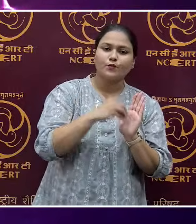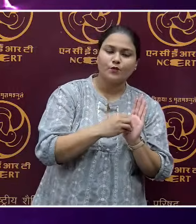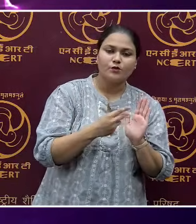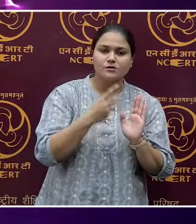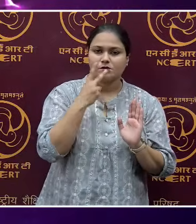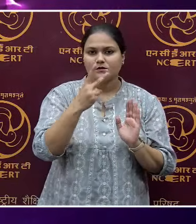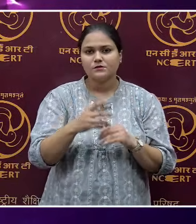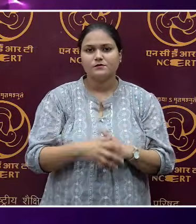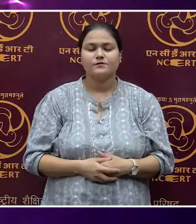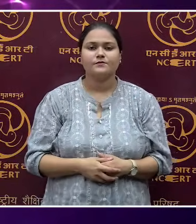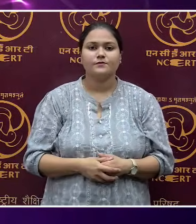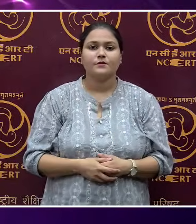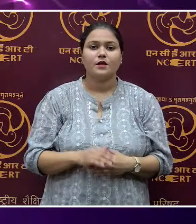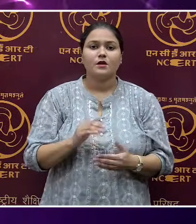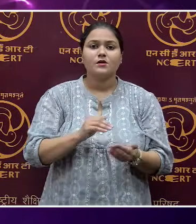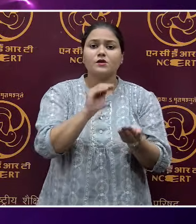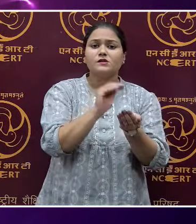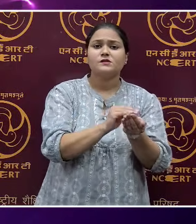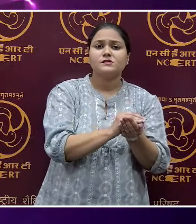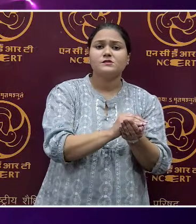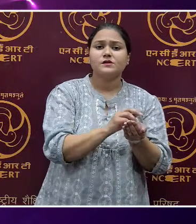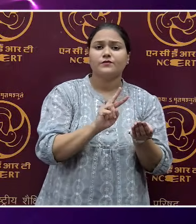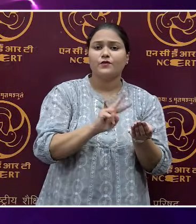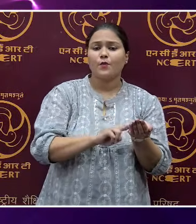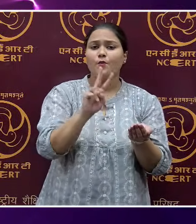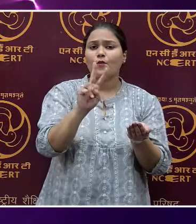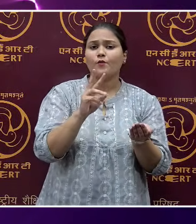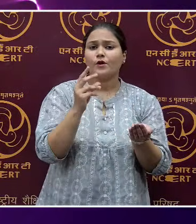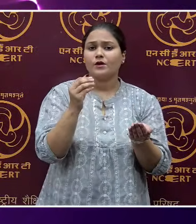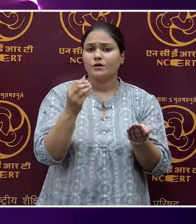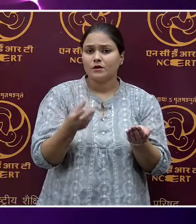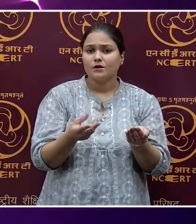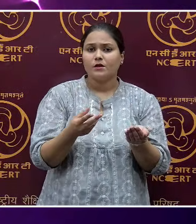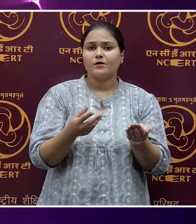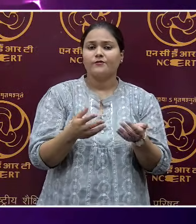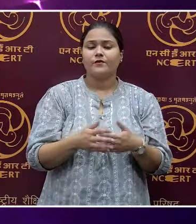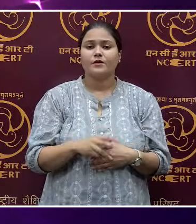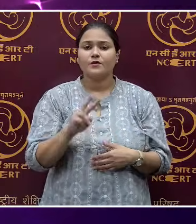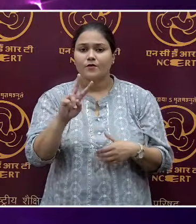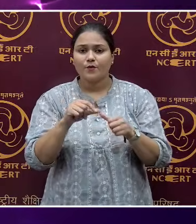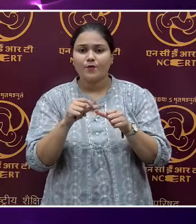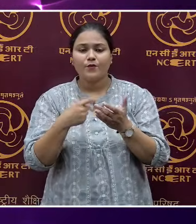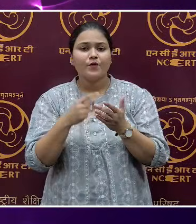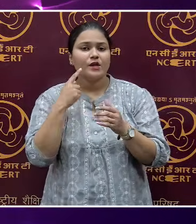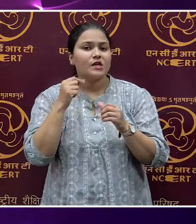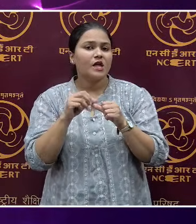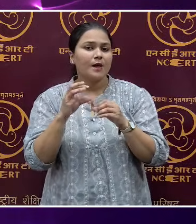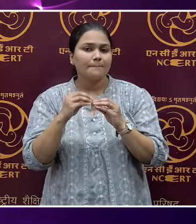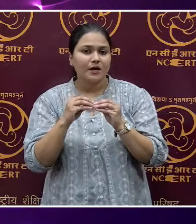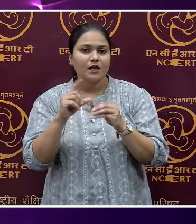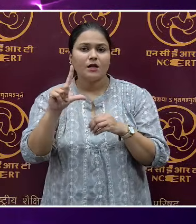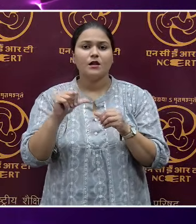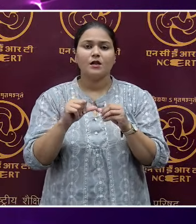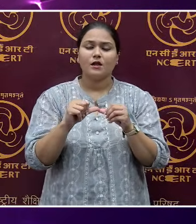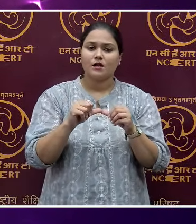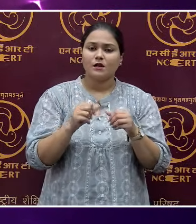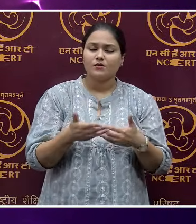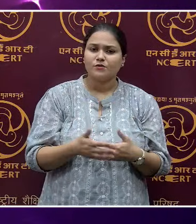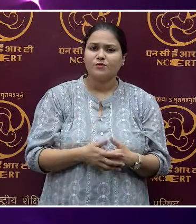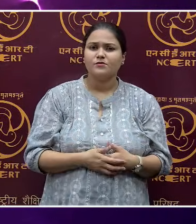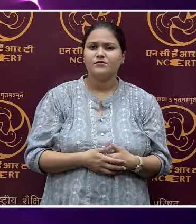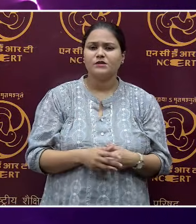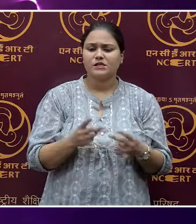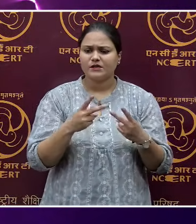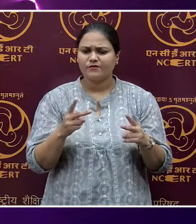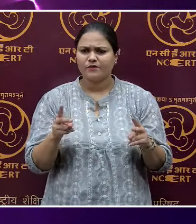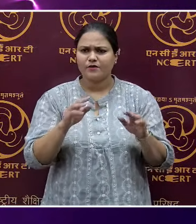can see it is store the value from the given register to the global or local variable, the output, input, remainder. These are the things that